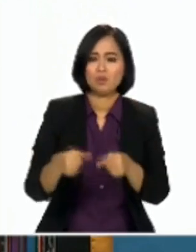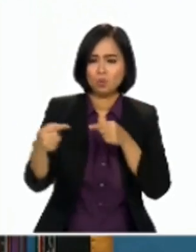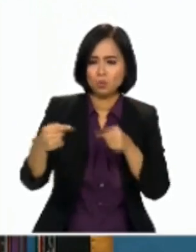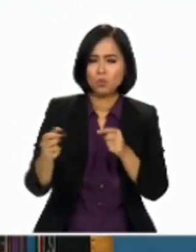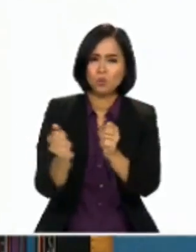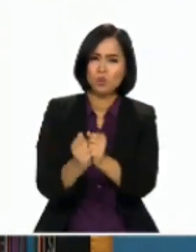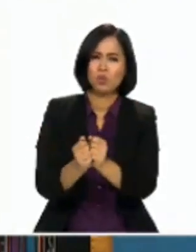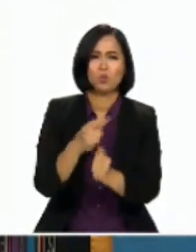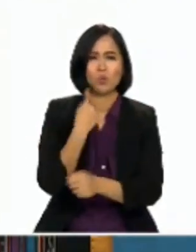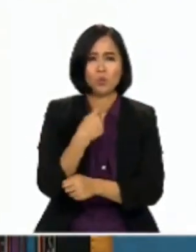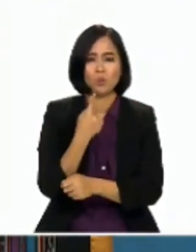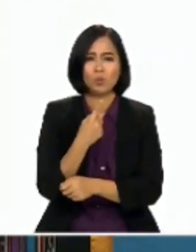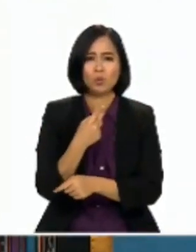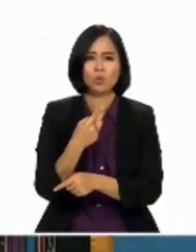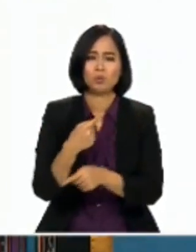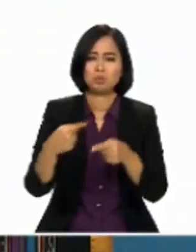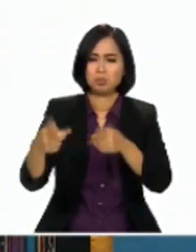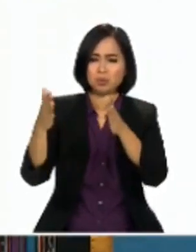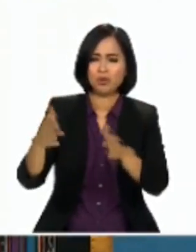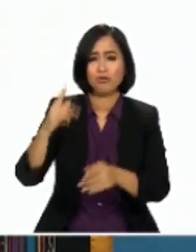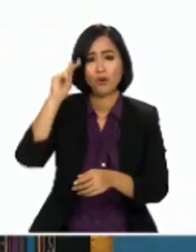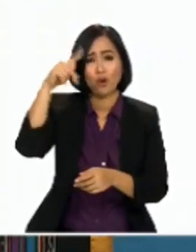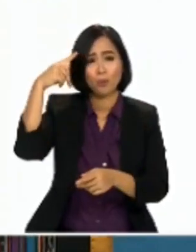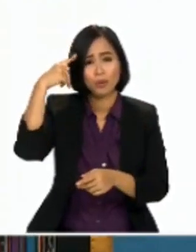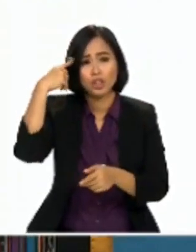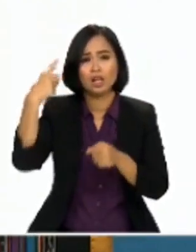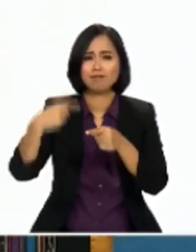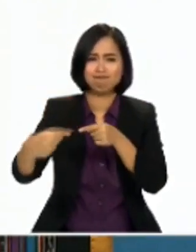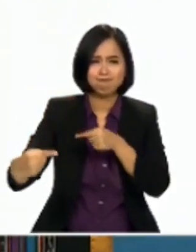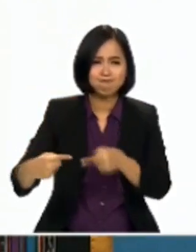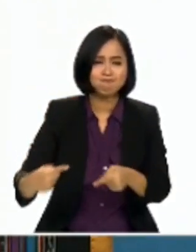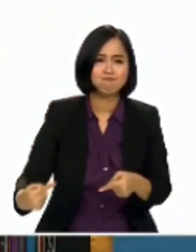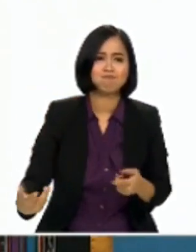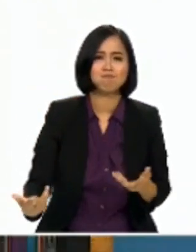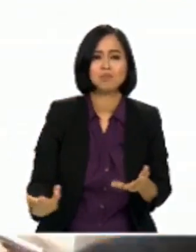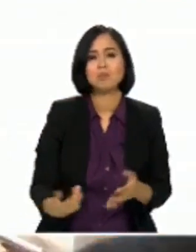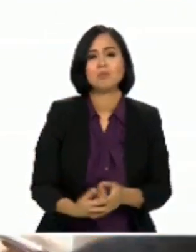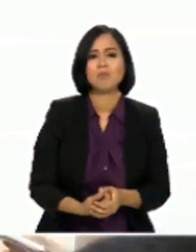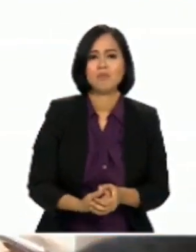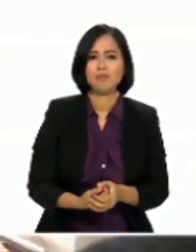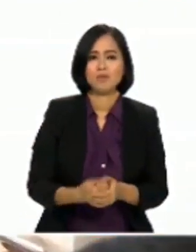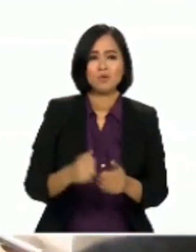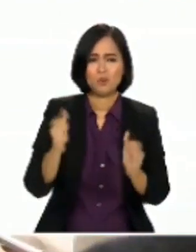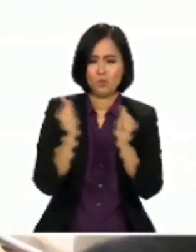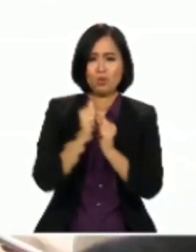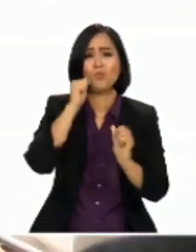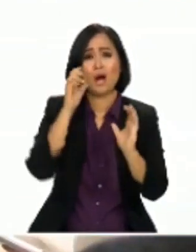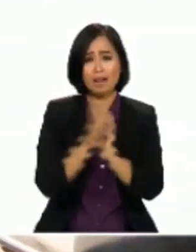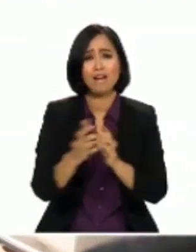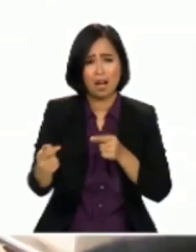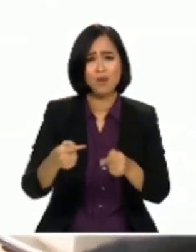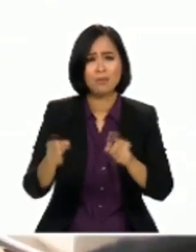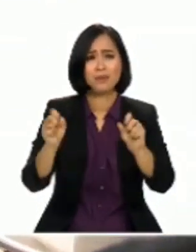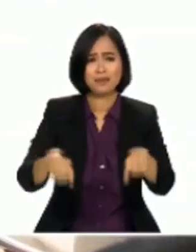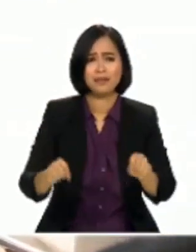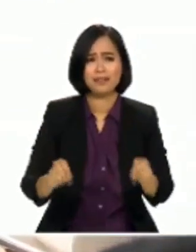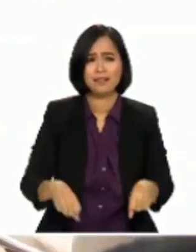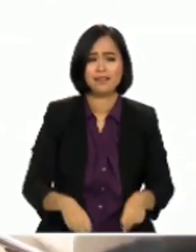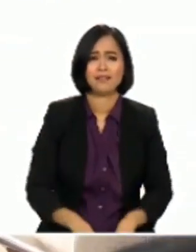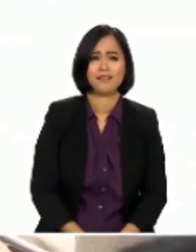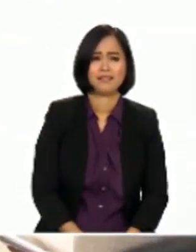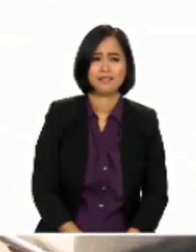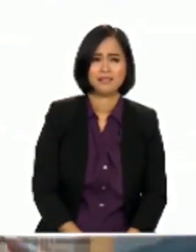your political opponents, with your wife. That is why